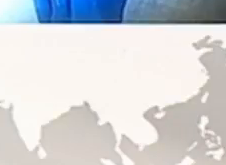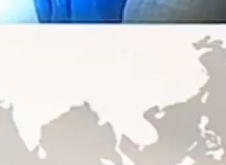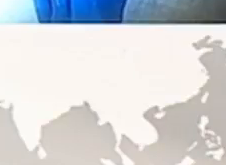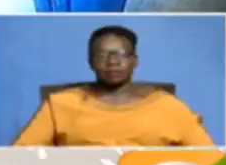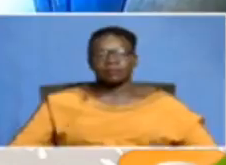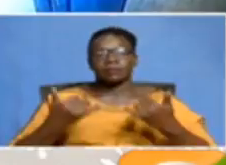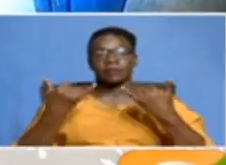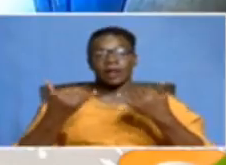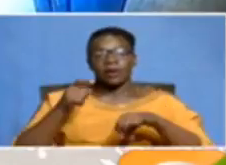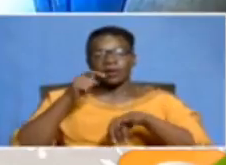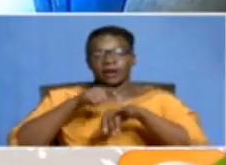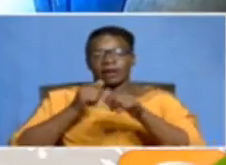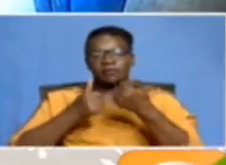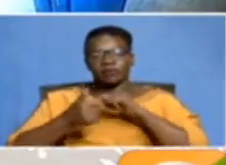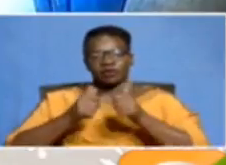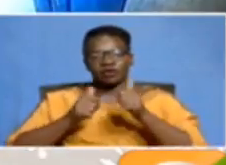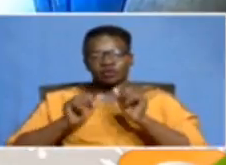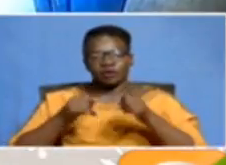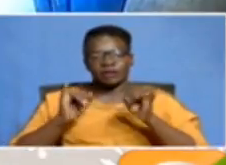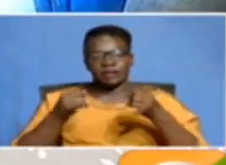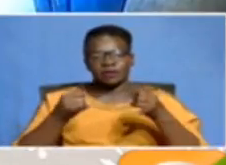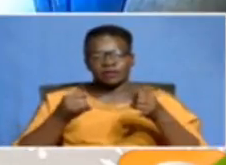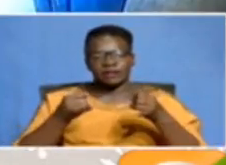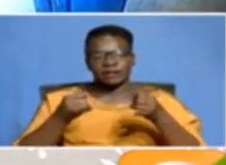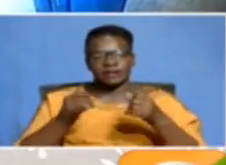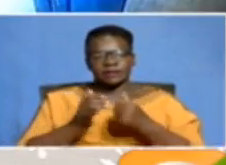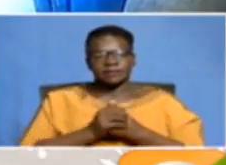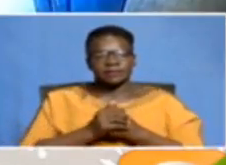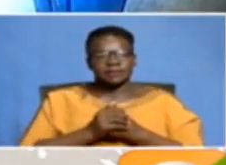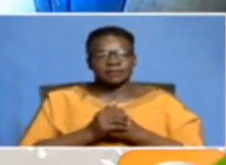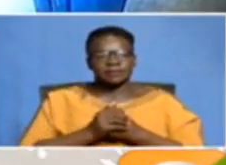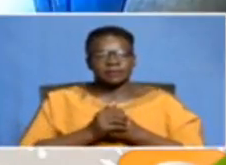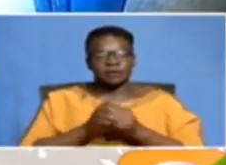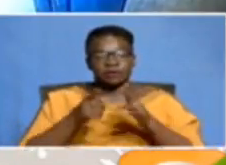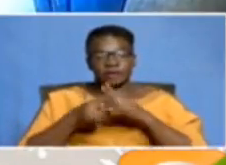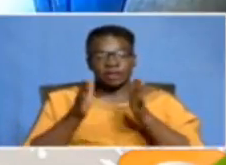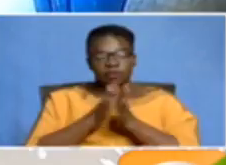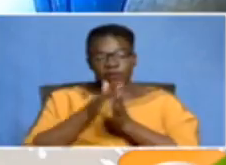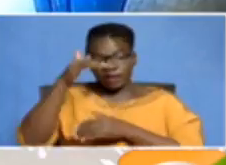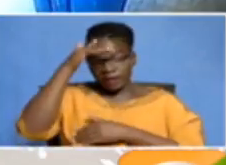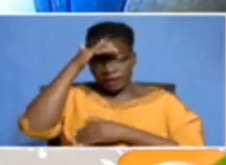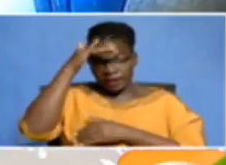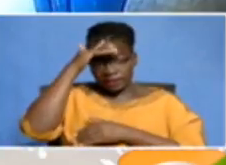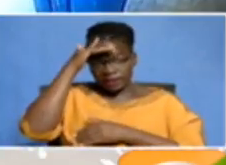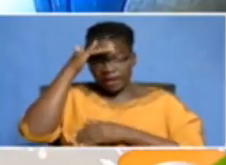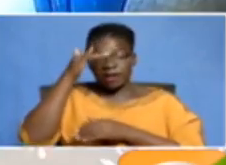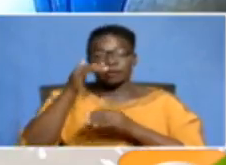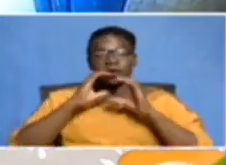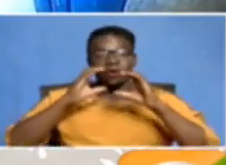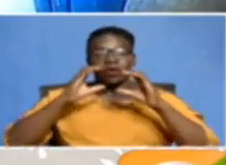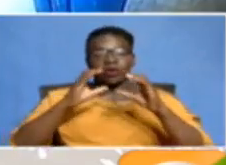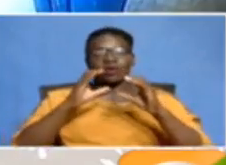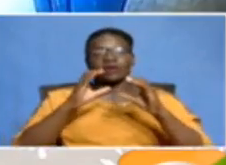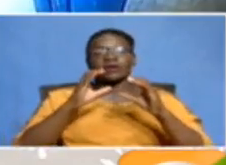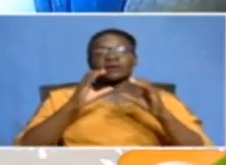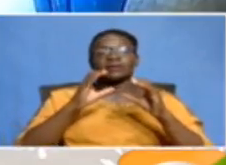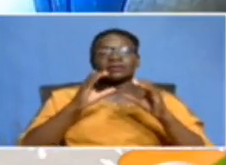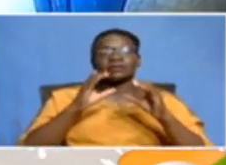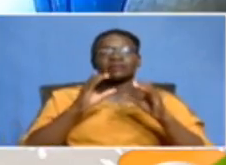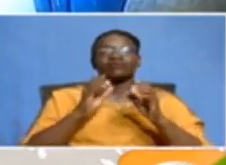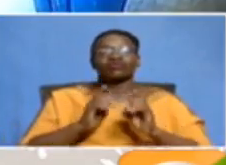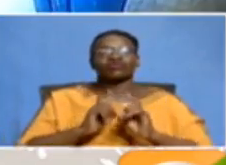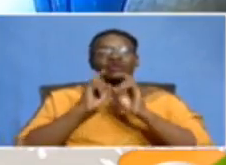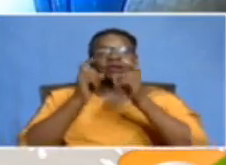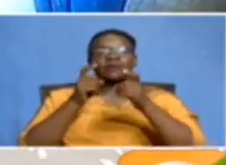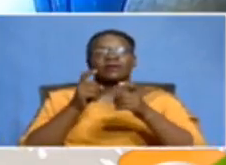It's time for your daily sports update with me, Mukami Wambora. Let's begin with Tusker's veteran coach, Robert Matano. He's been crowned